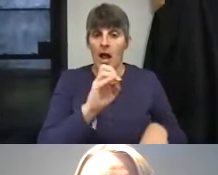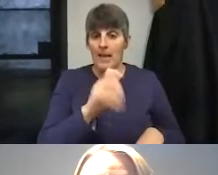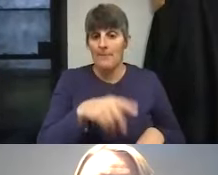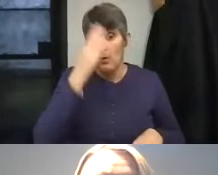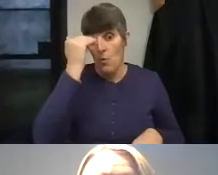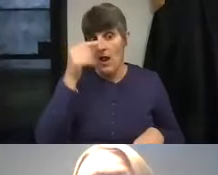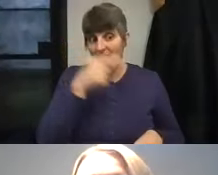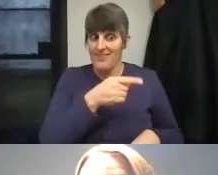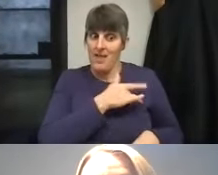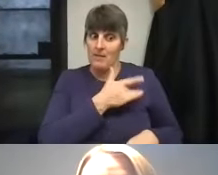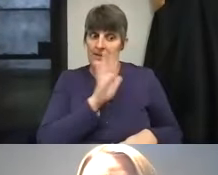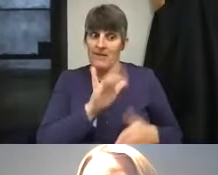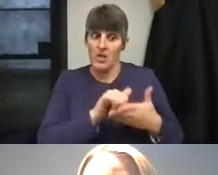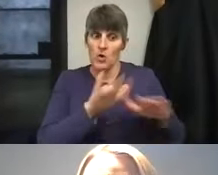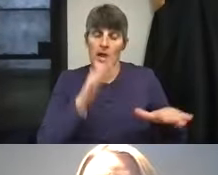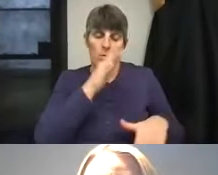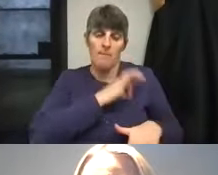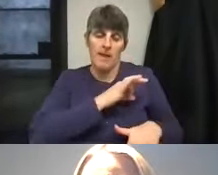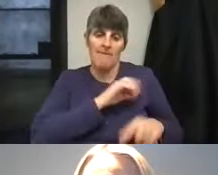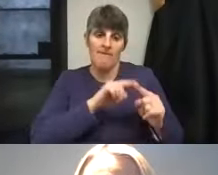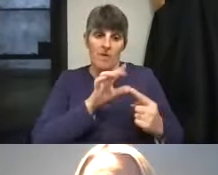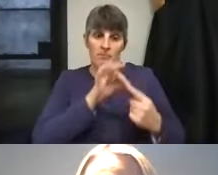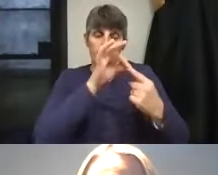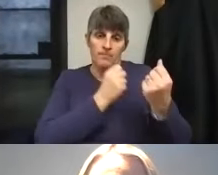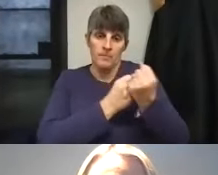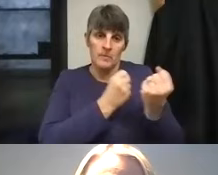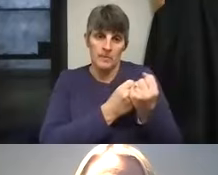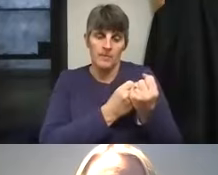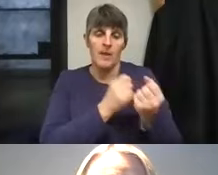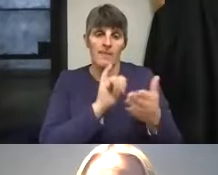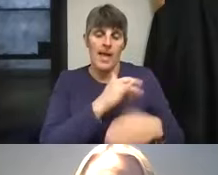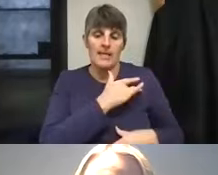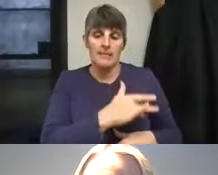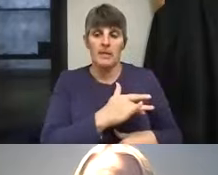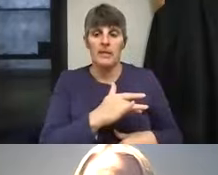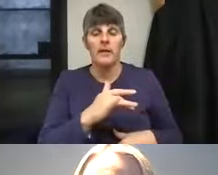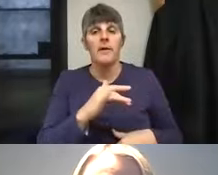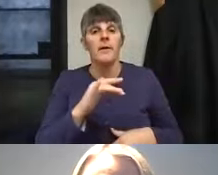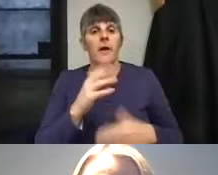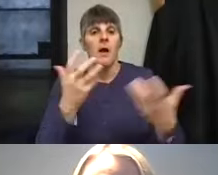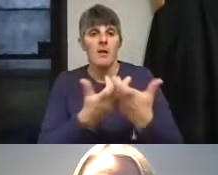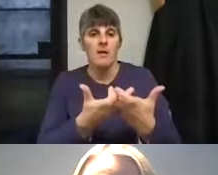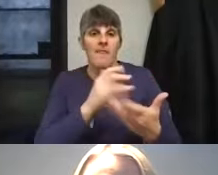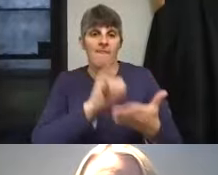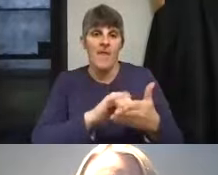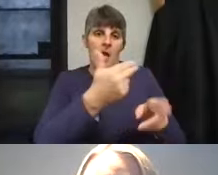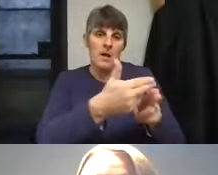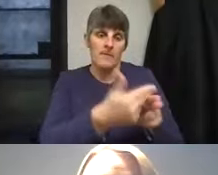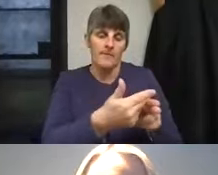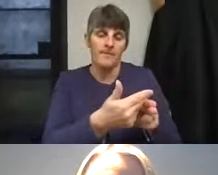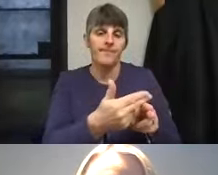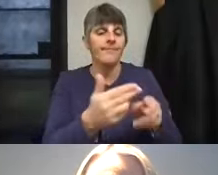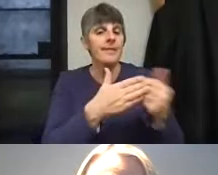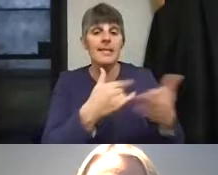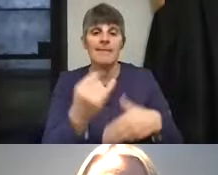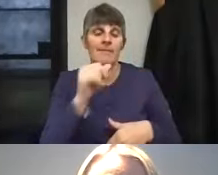they believe your child will benefit from those supports that typically accompany that classification, even if